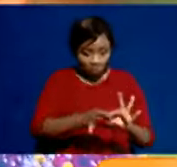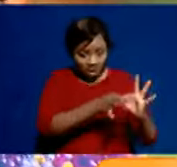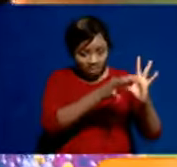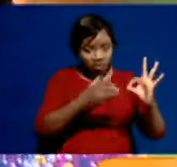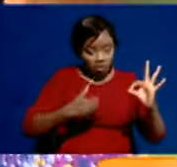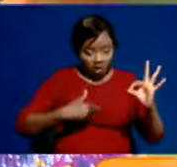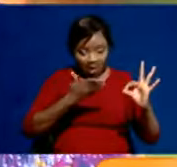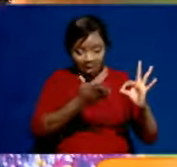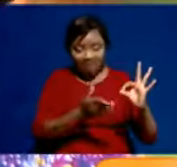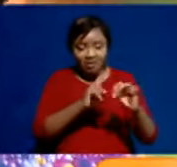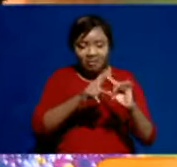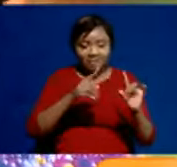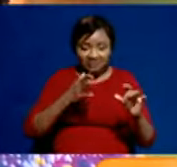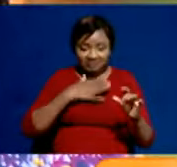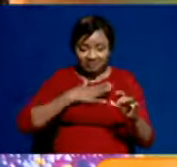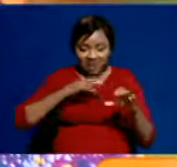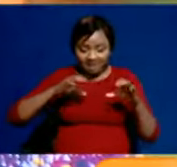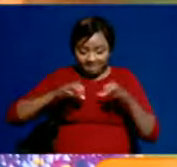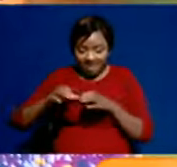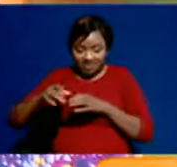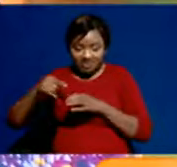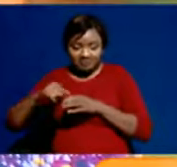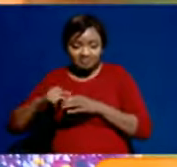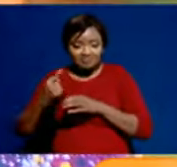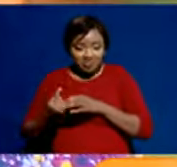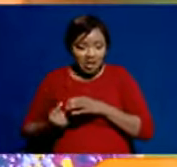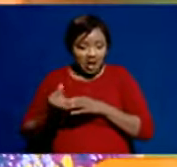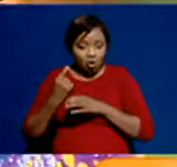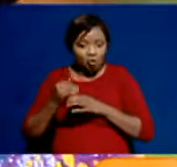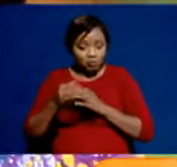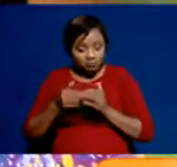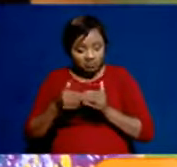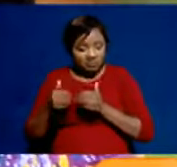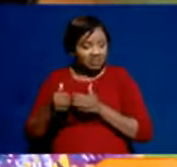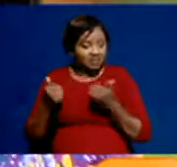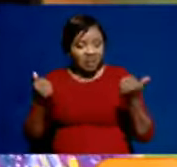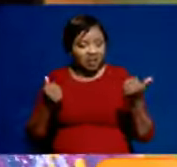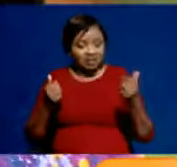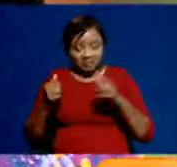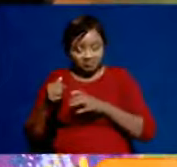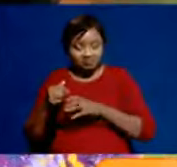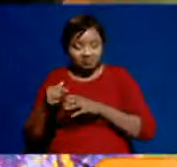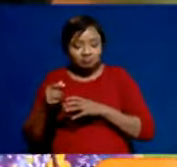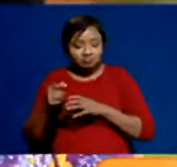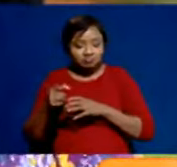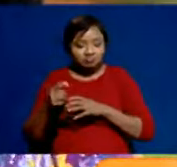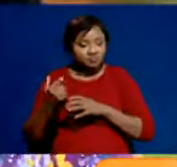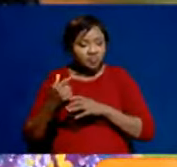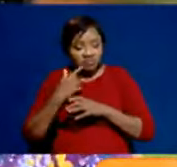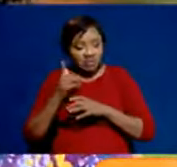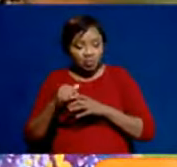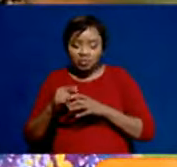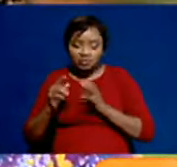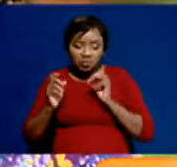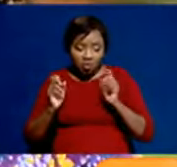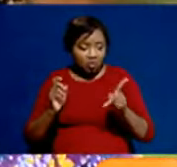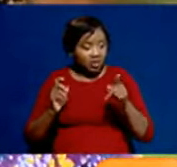coalition, is also a political party, an institution in itself, which says we differ slightly.